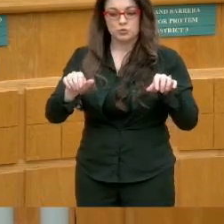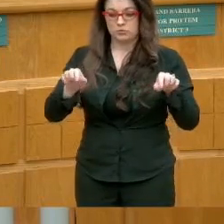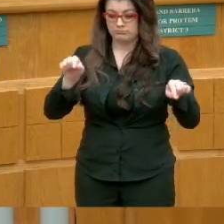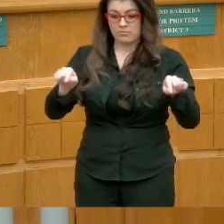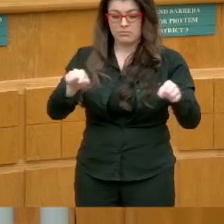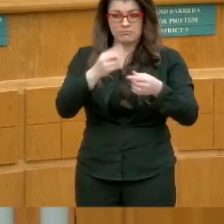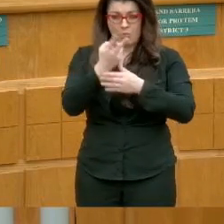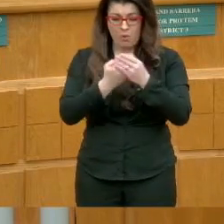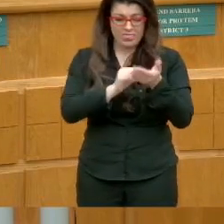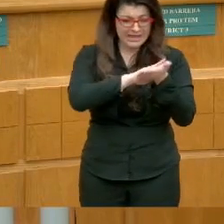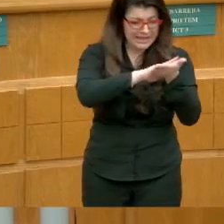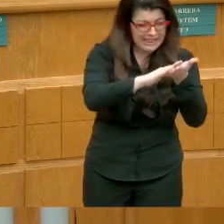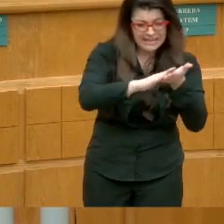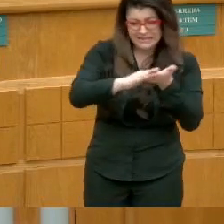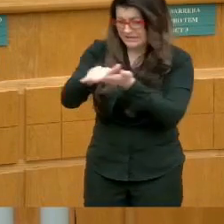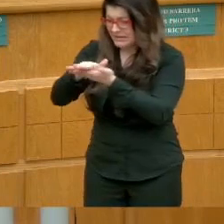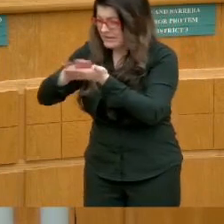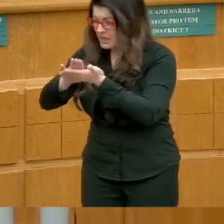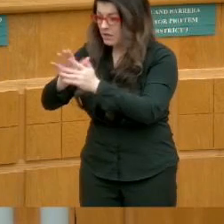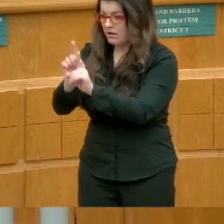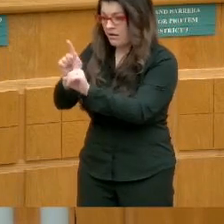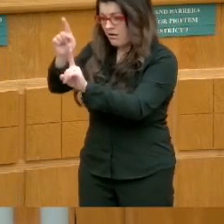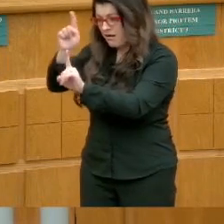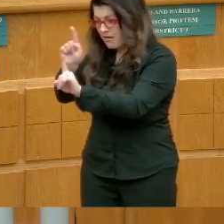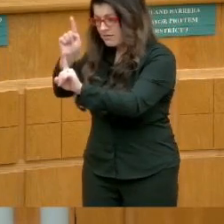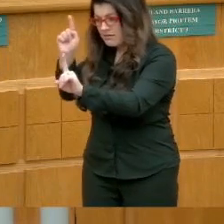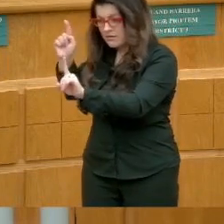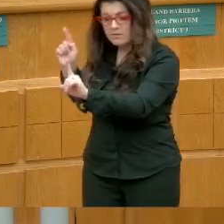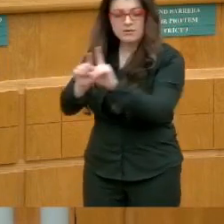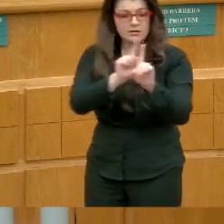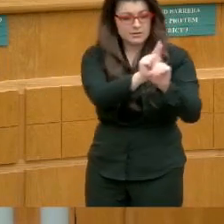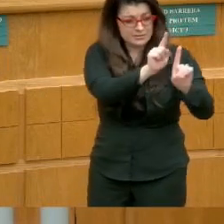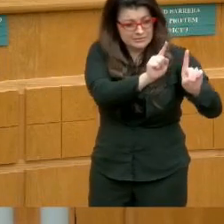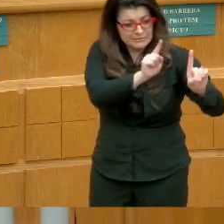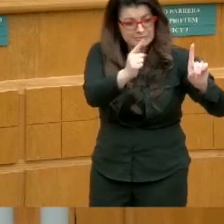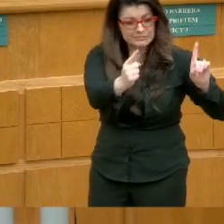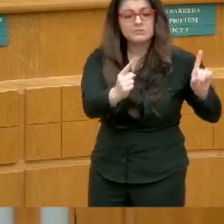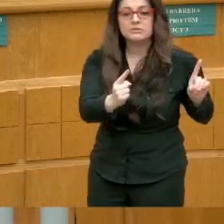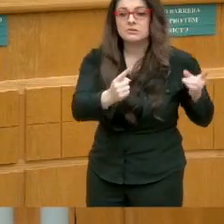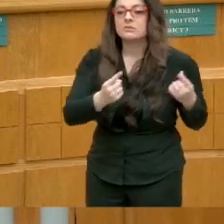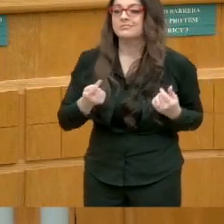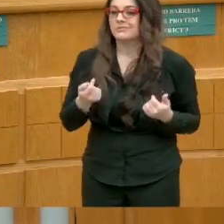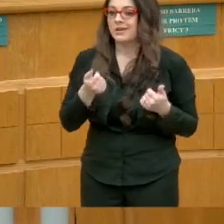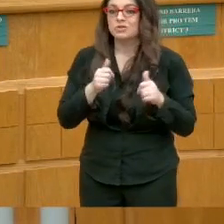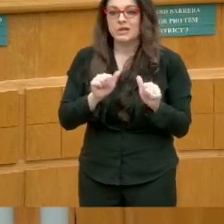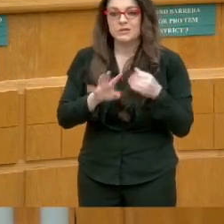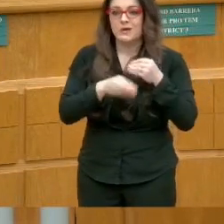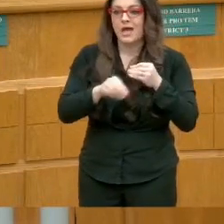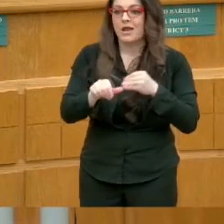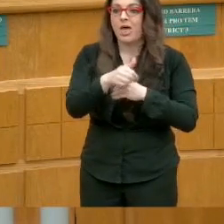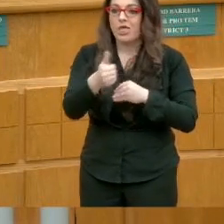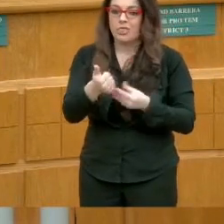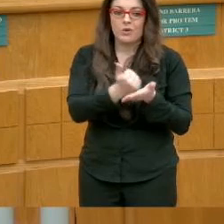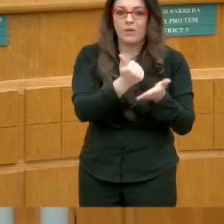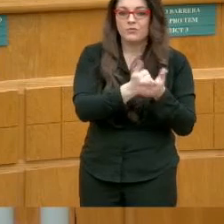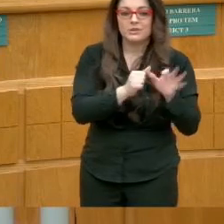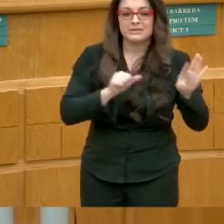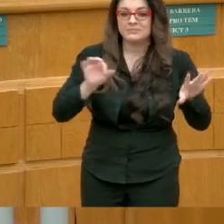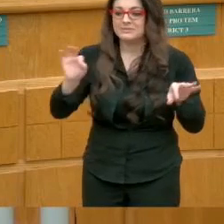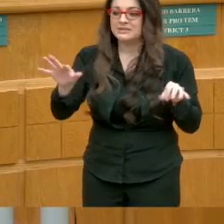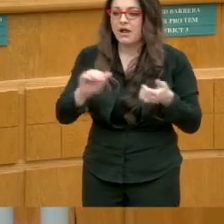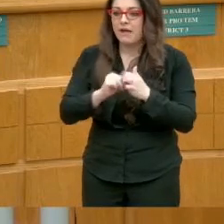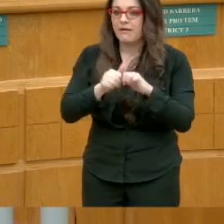to social distance people, and to institute other mitigating strategies to keep employees and residents safe